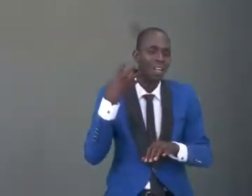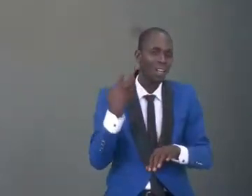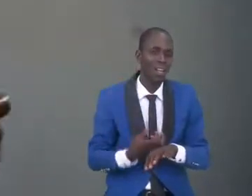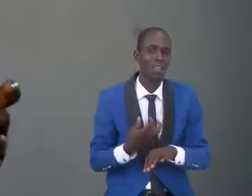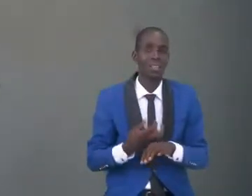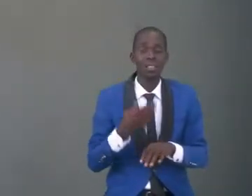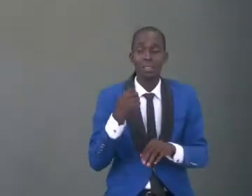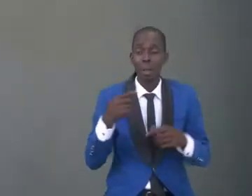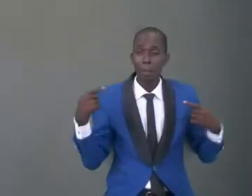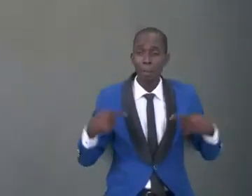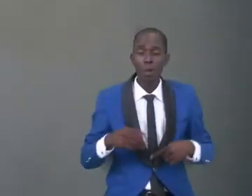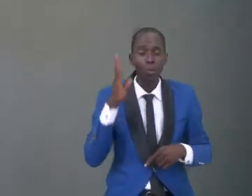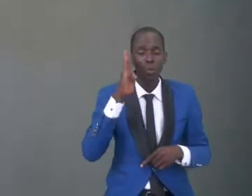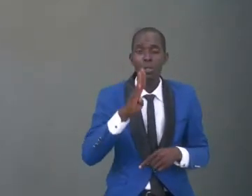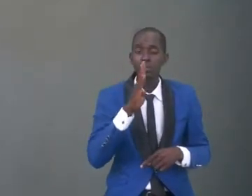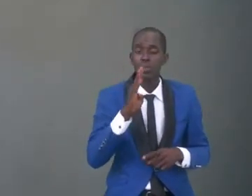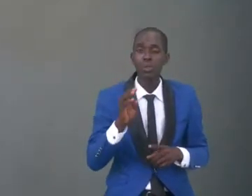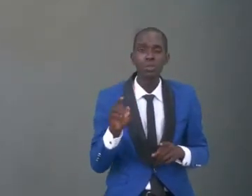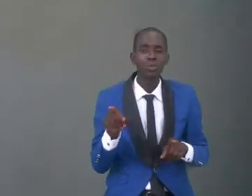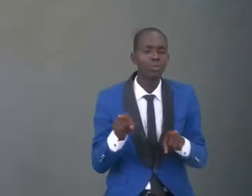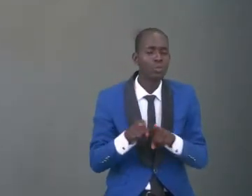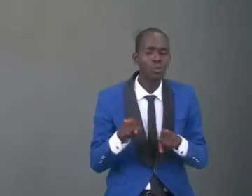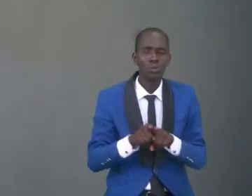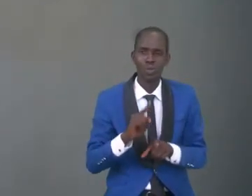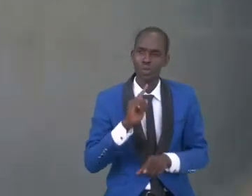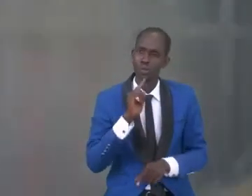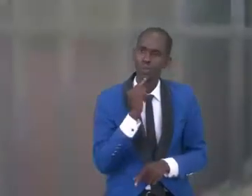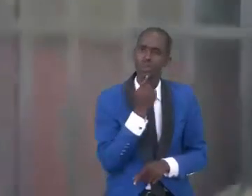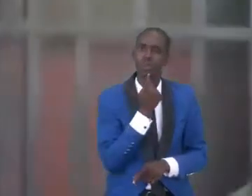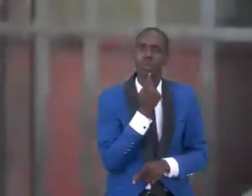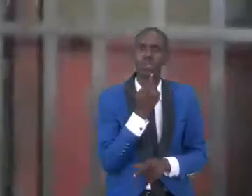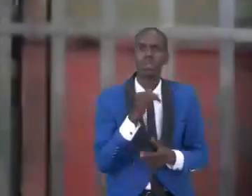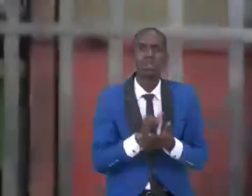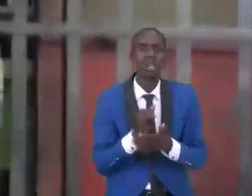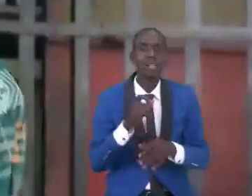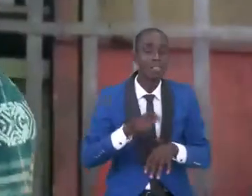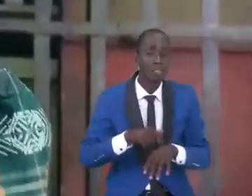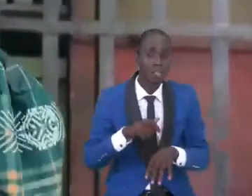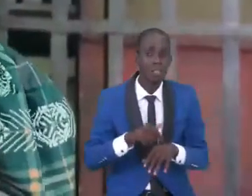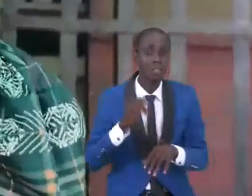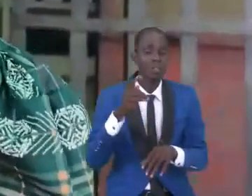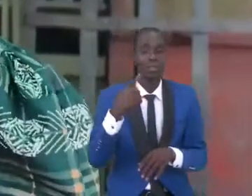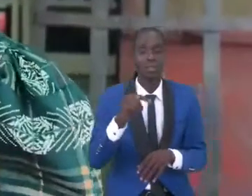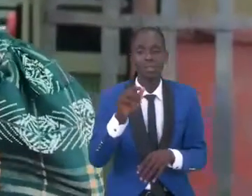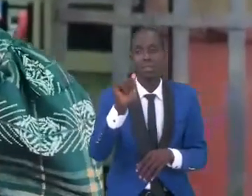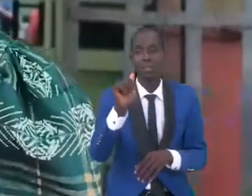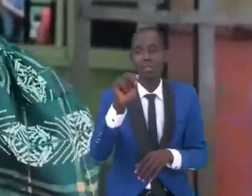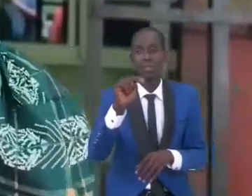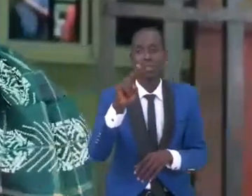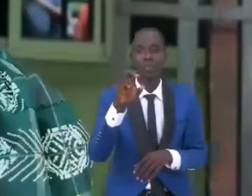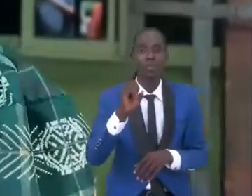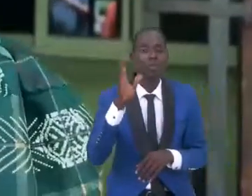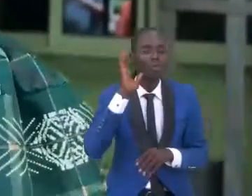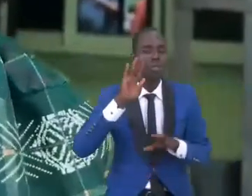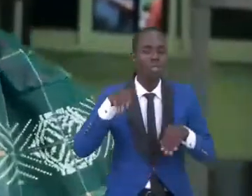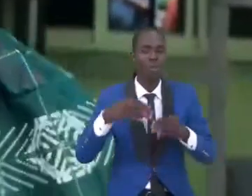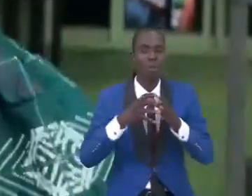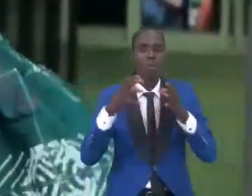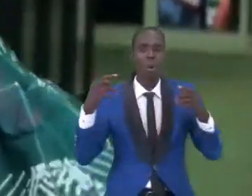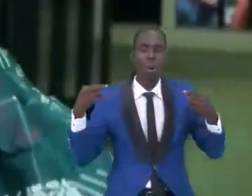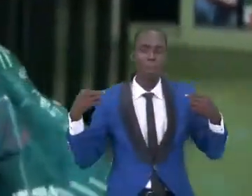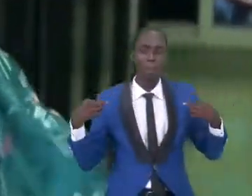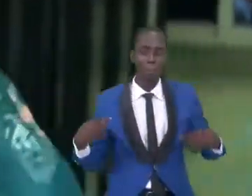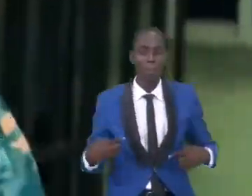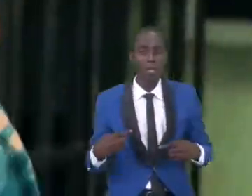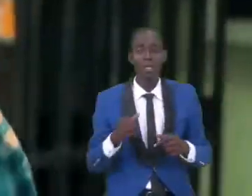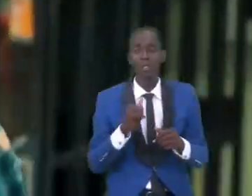very serious. That time, my anus will be paining me. When I stool, it comes out with